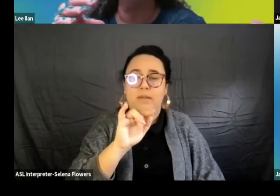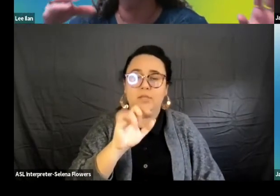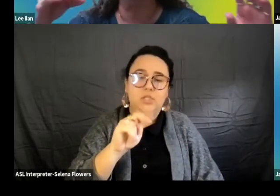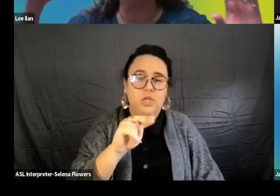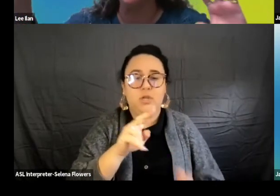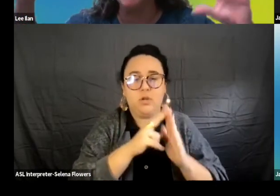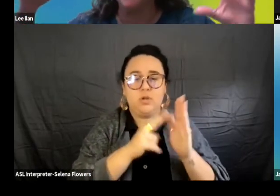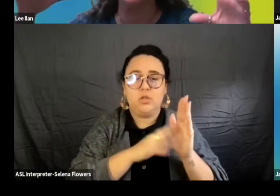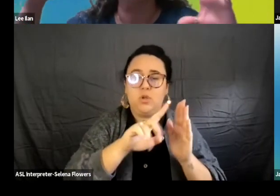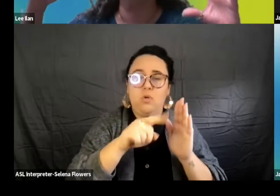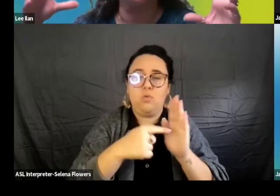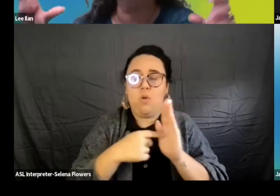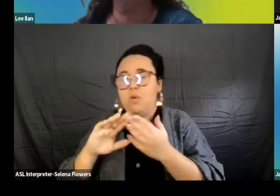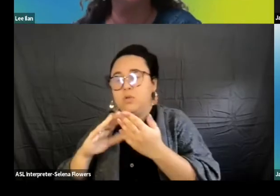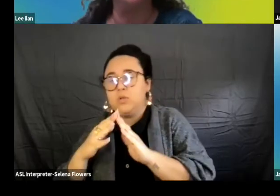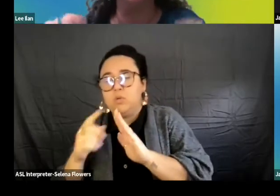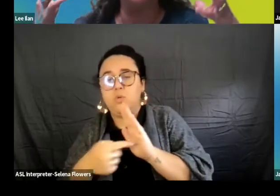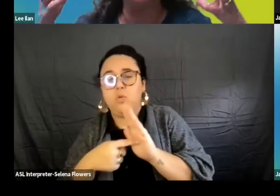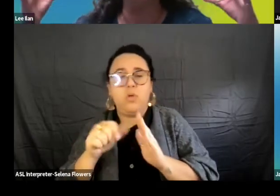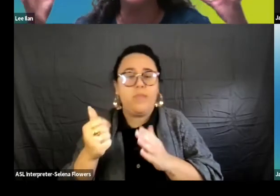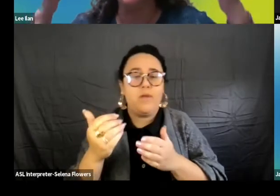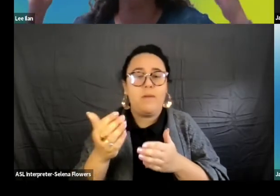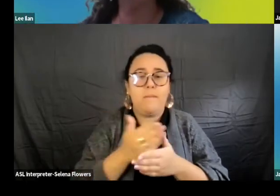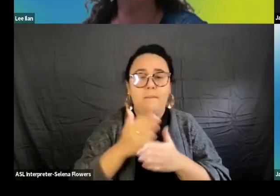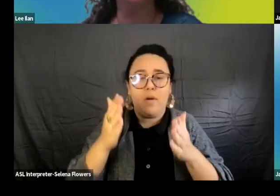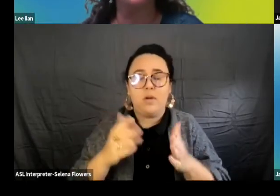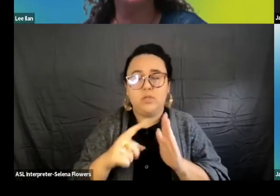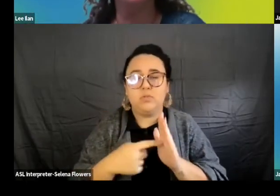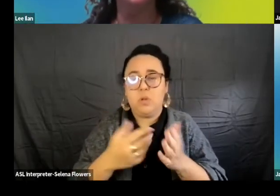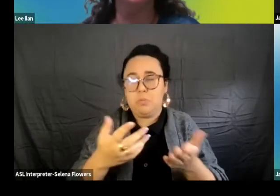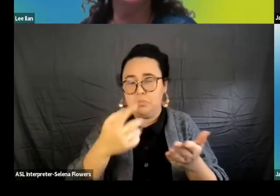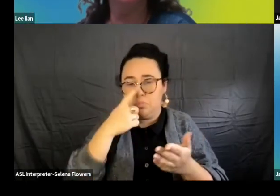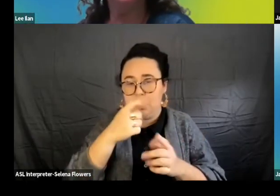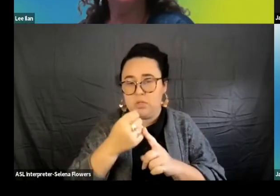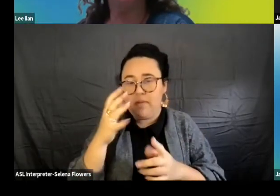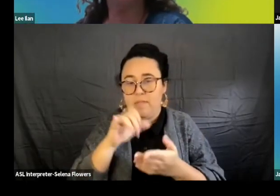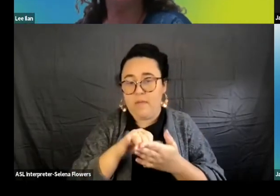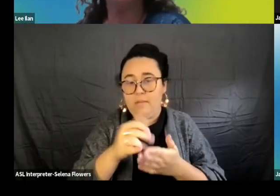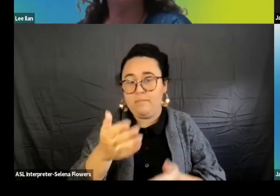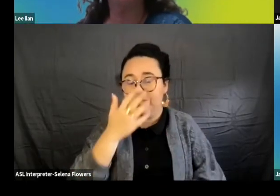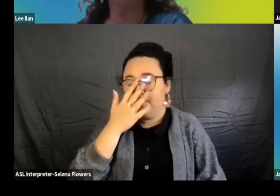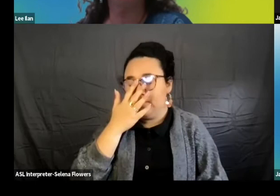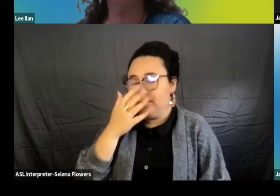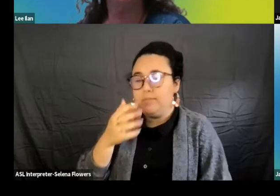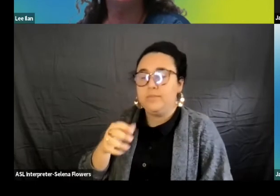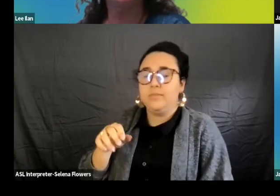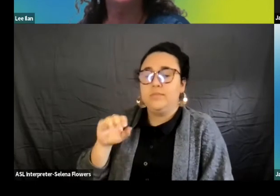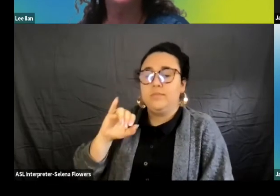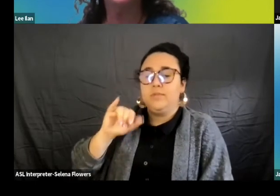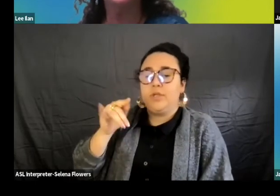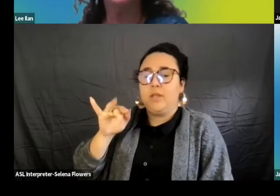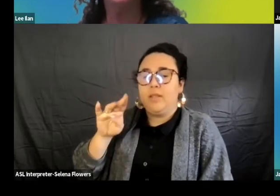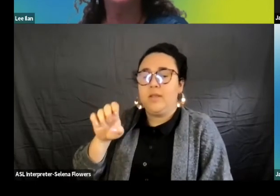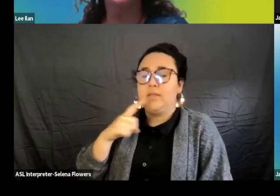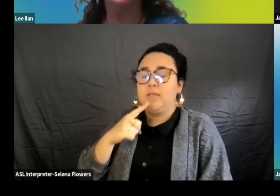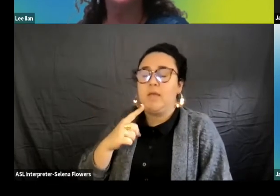the city's role? The other partners' role? You know, talk about that, please. So our organization has